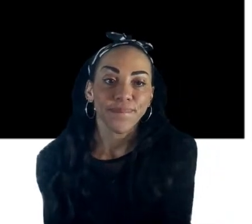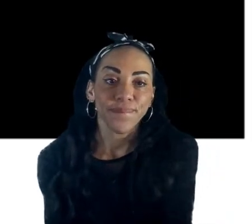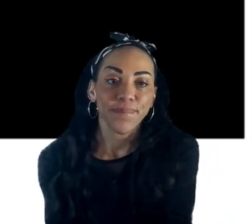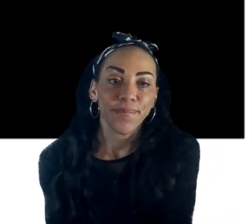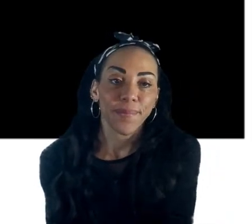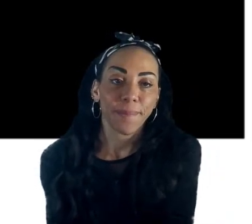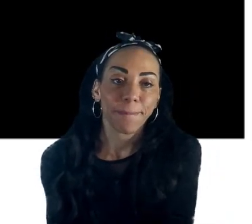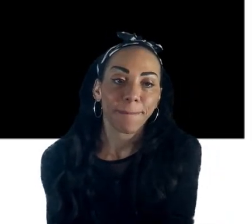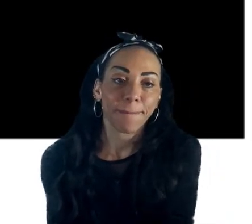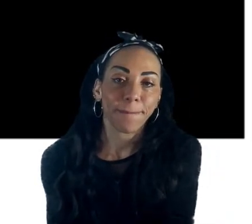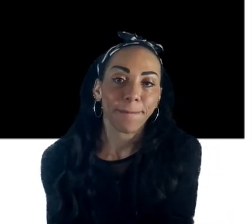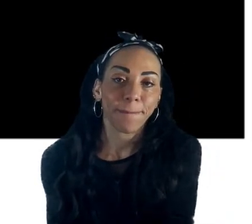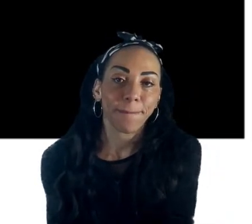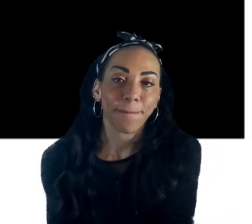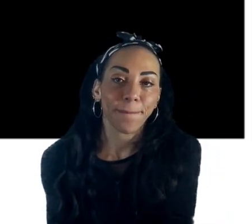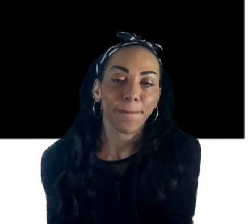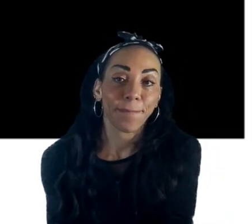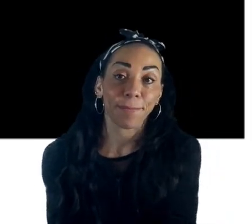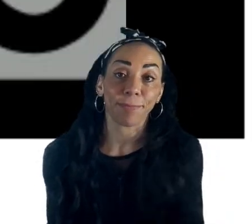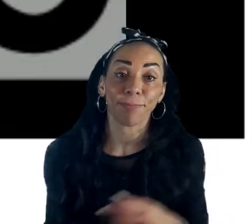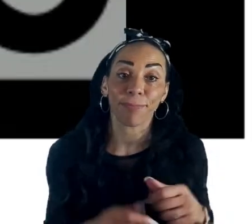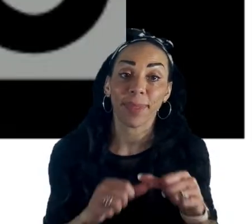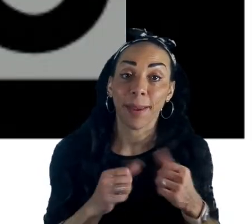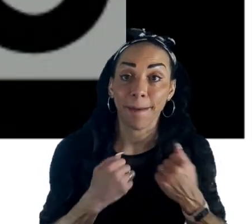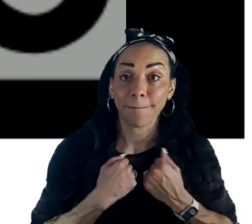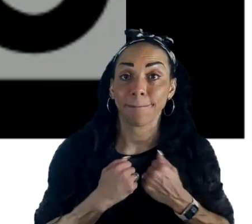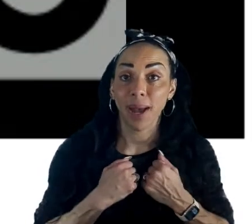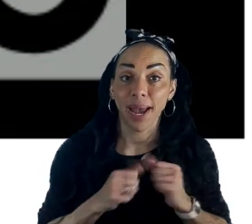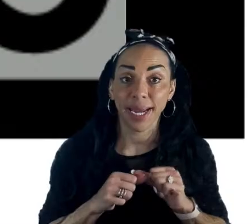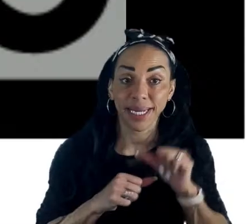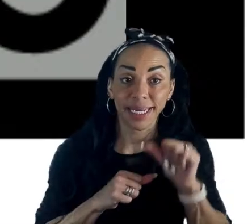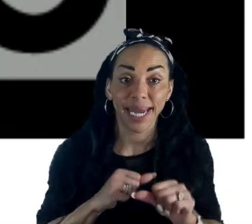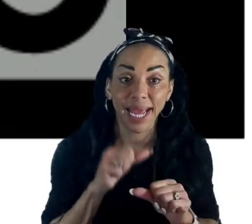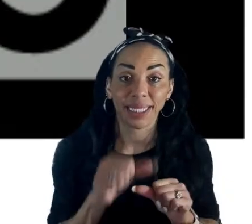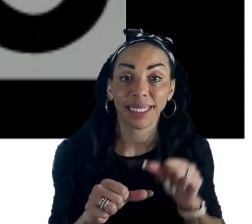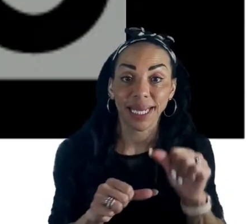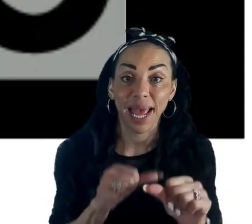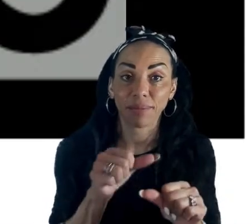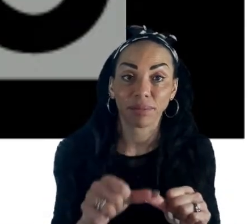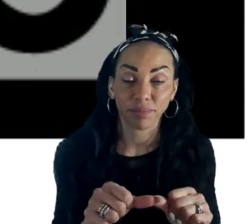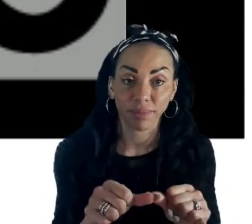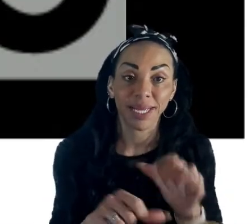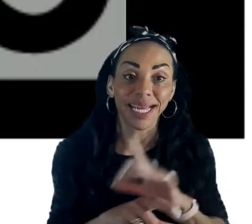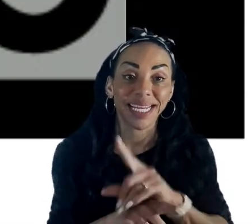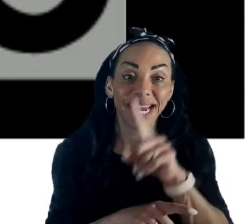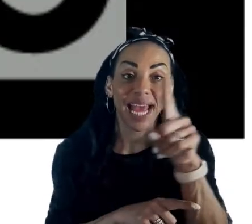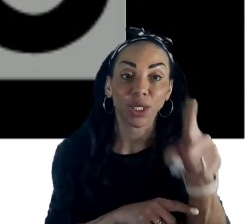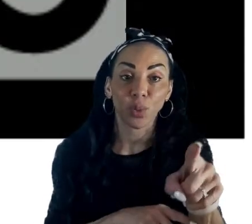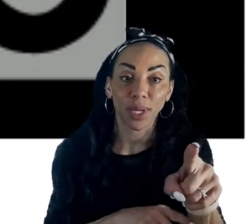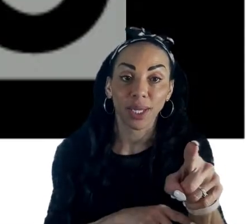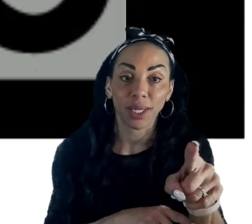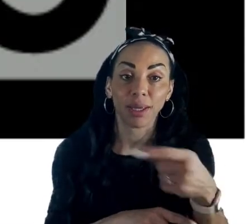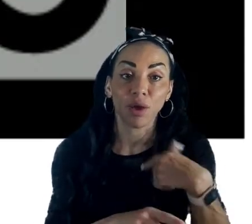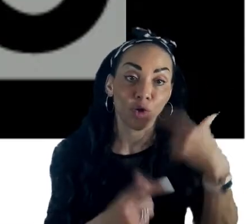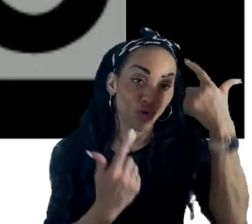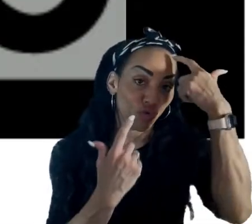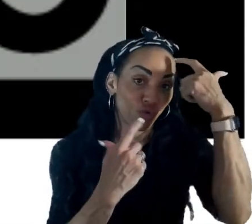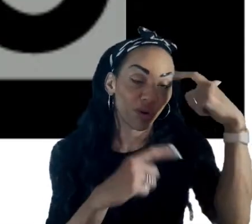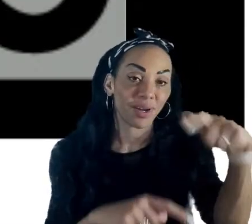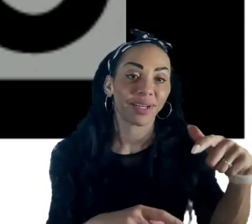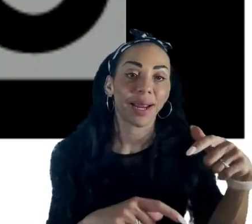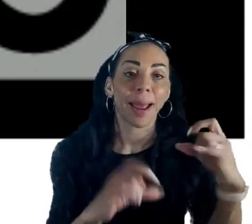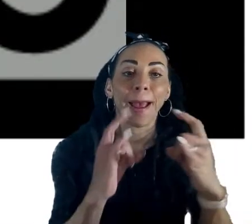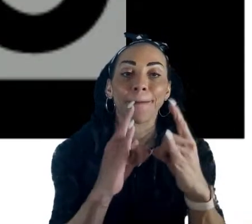So my next steps for this project are, next week I've got a residency at Battersea Arts